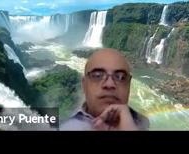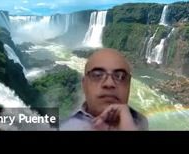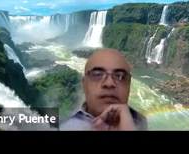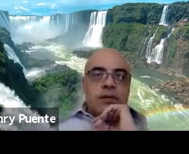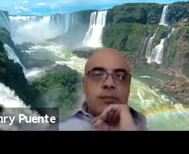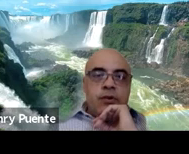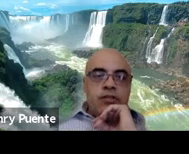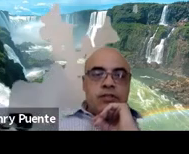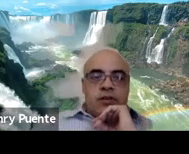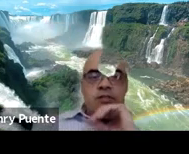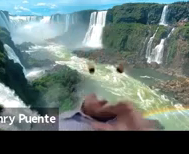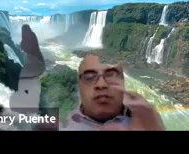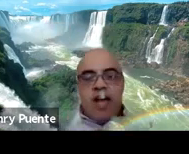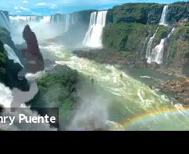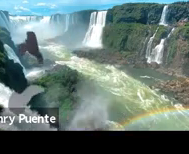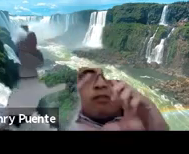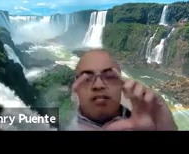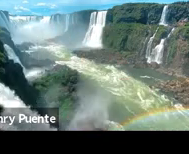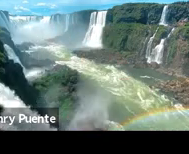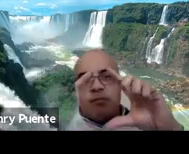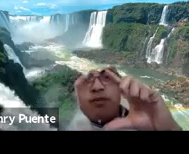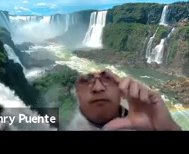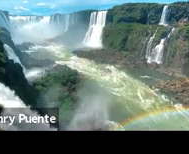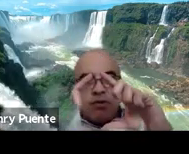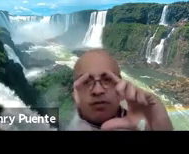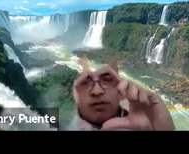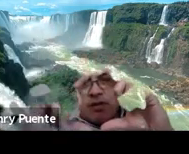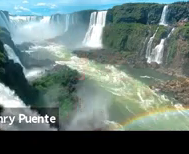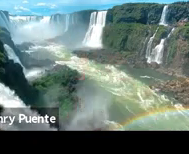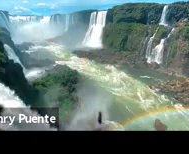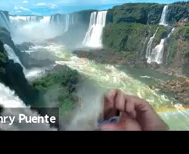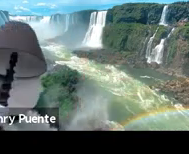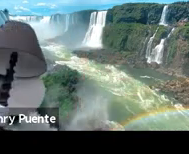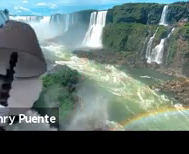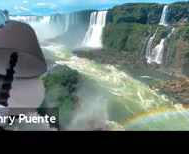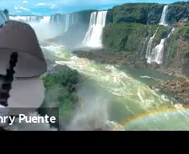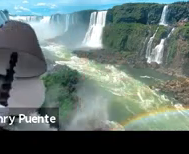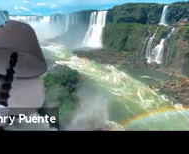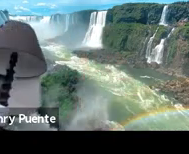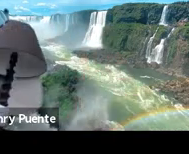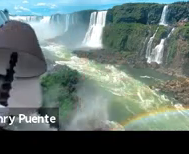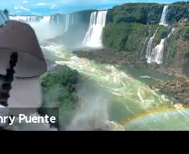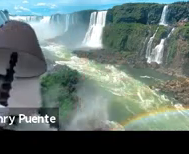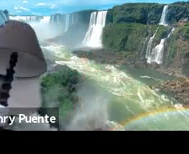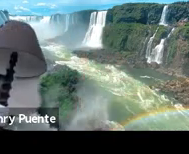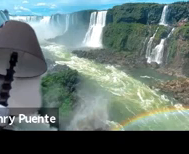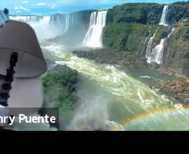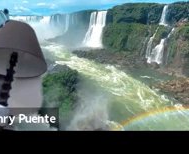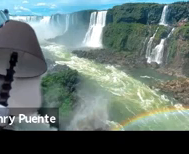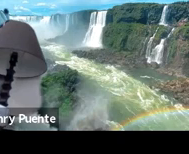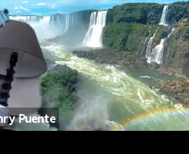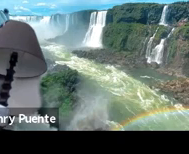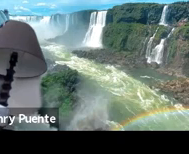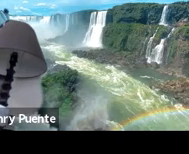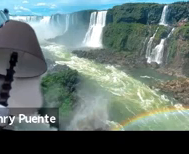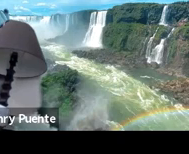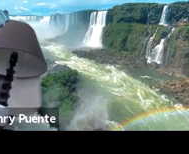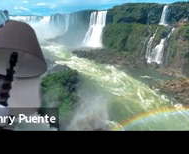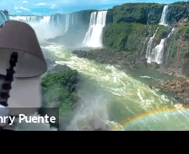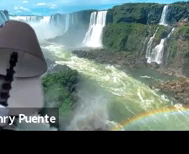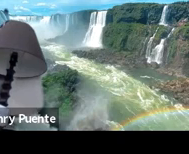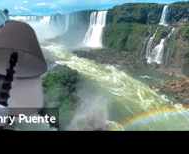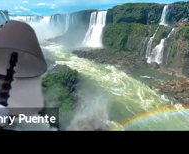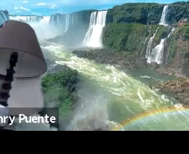So personal. So the triadic relationship, we have personal. We have a person who either